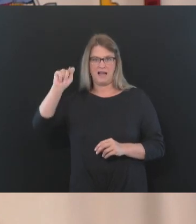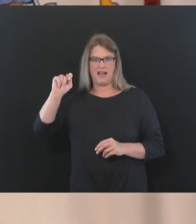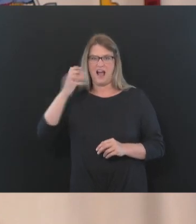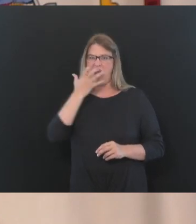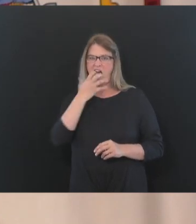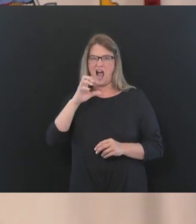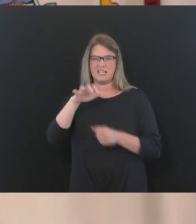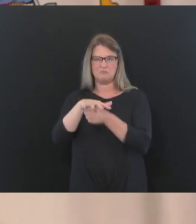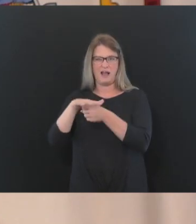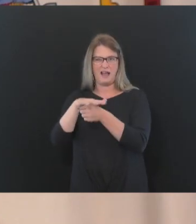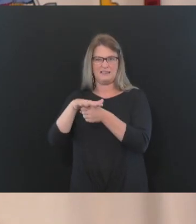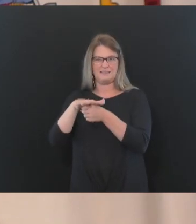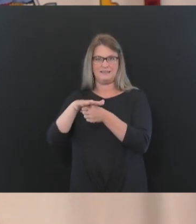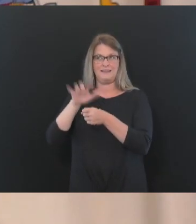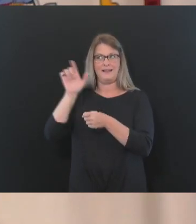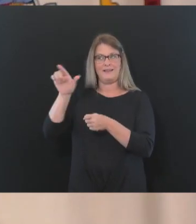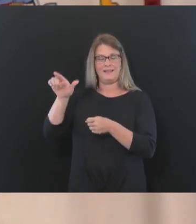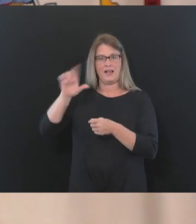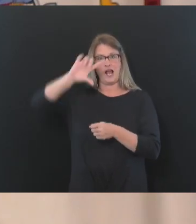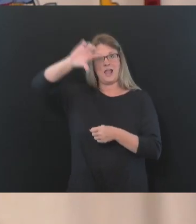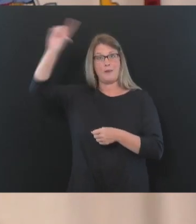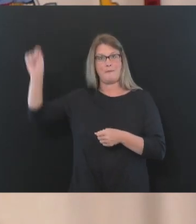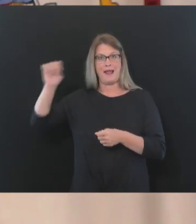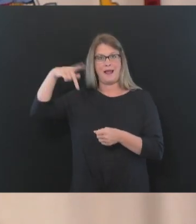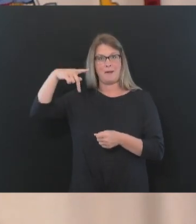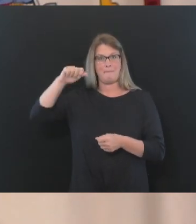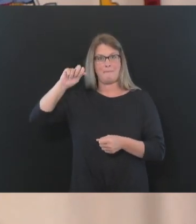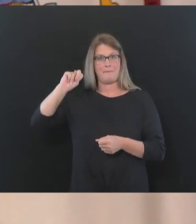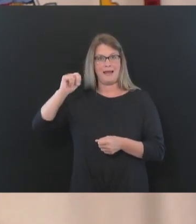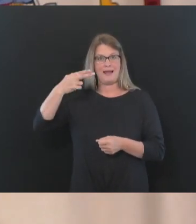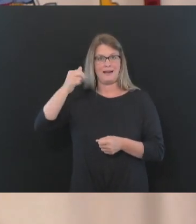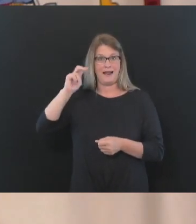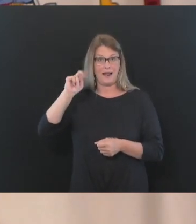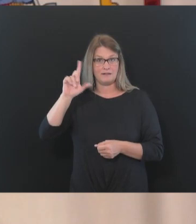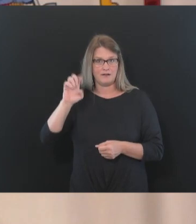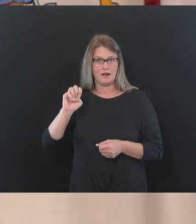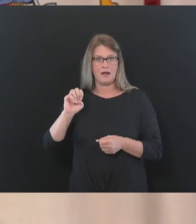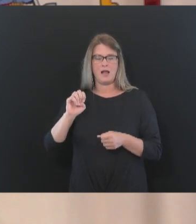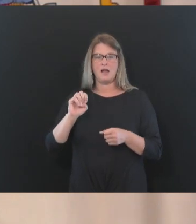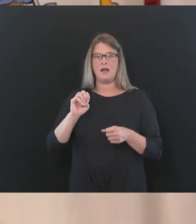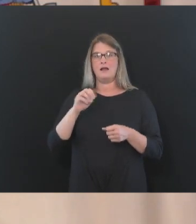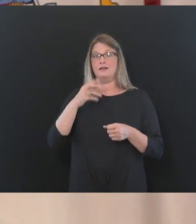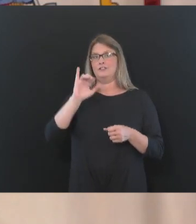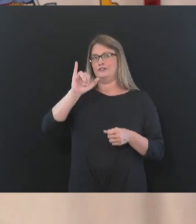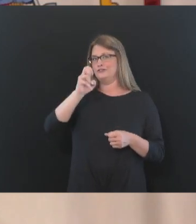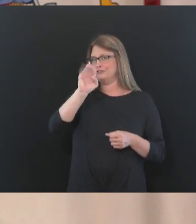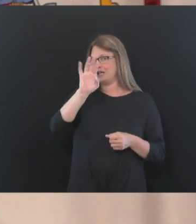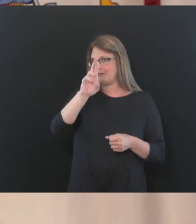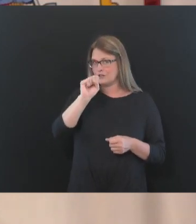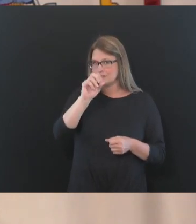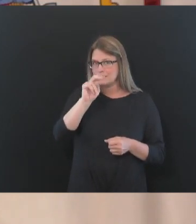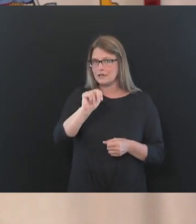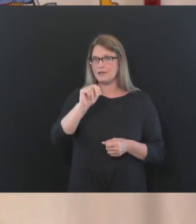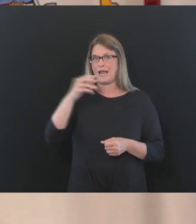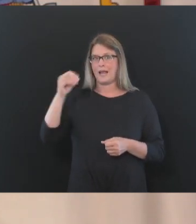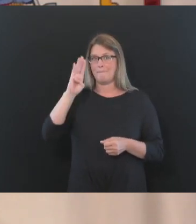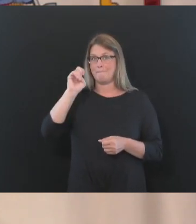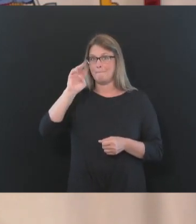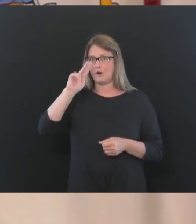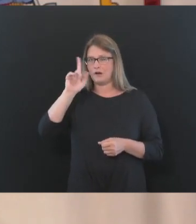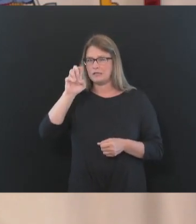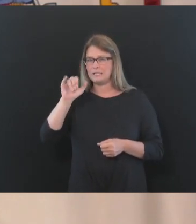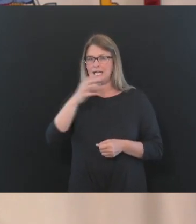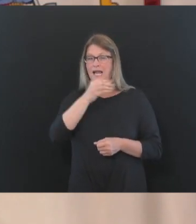Jefferson County primarily, but Morgan County, you know, was right on the, you know, tips of this,